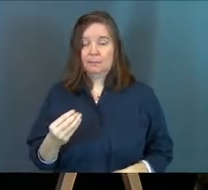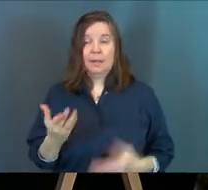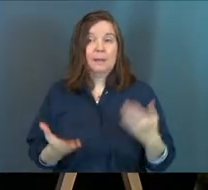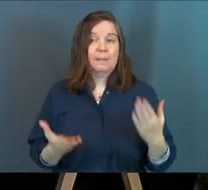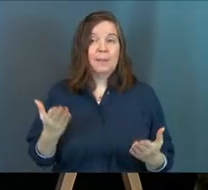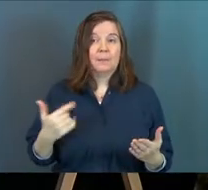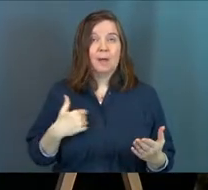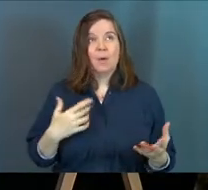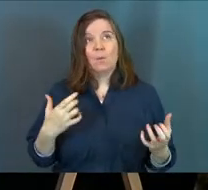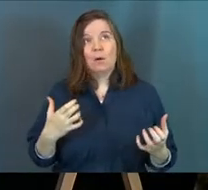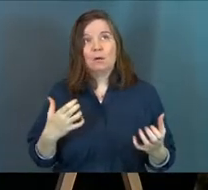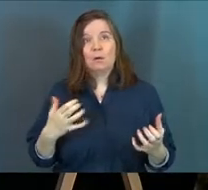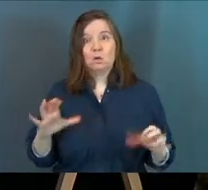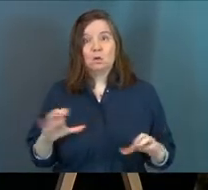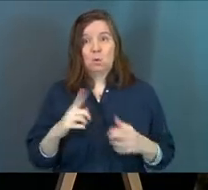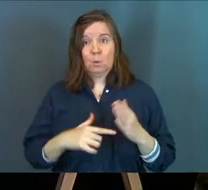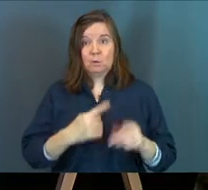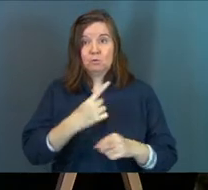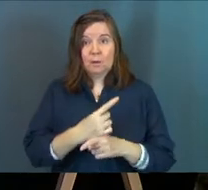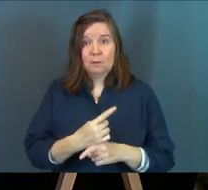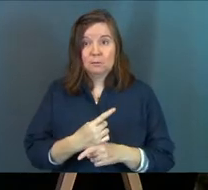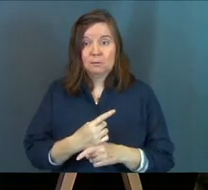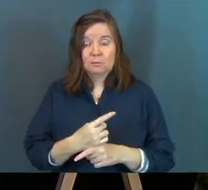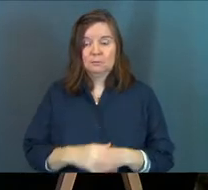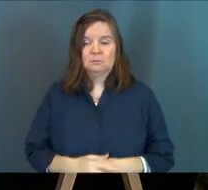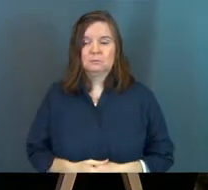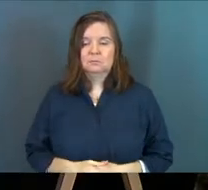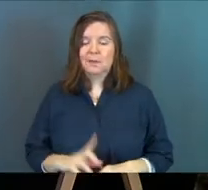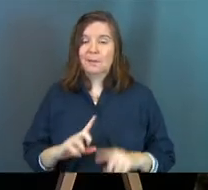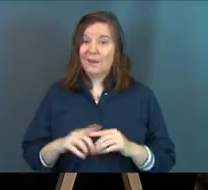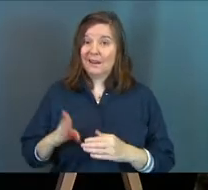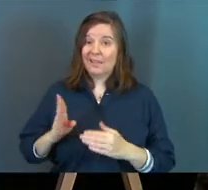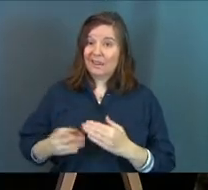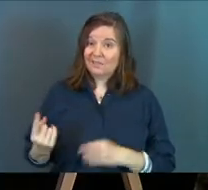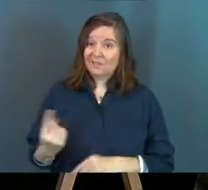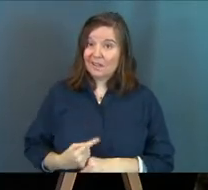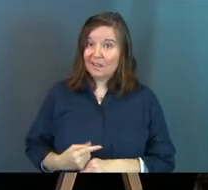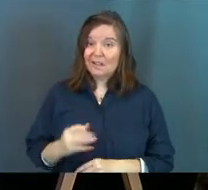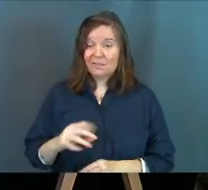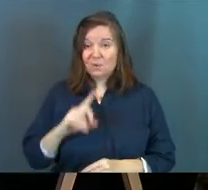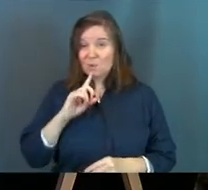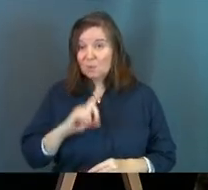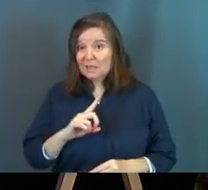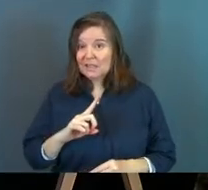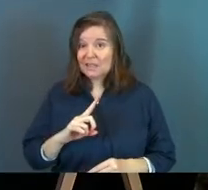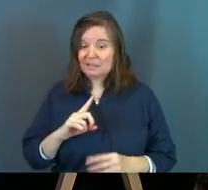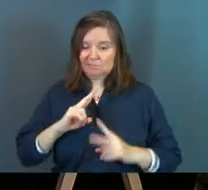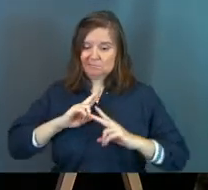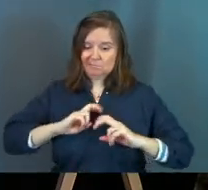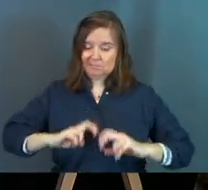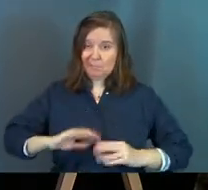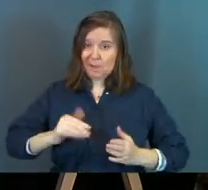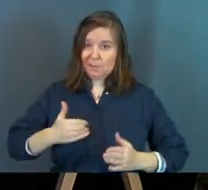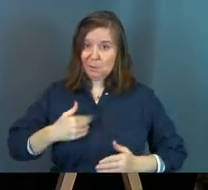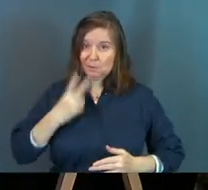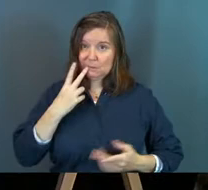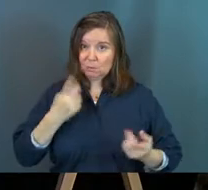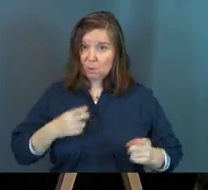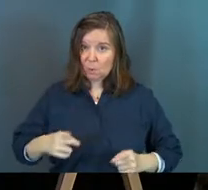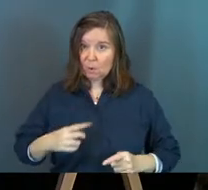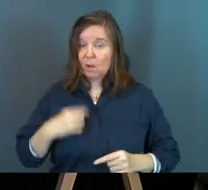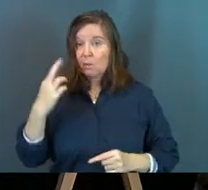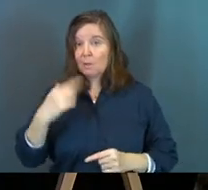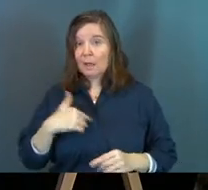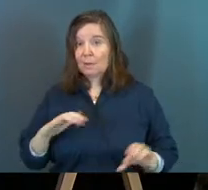and maybe I want to do what's right, but at the end of the day, if you could really x-ray my soul and see what was going on,